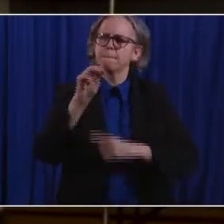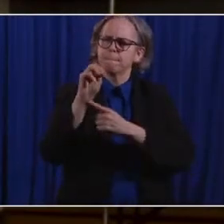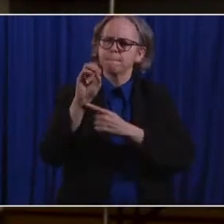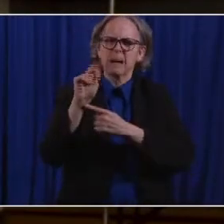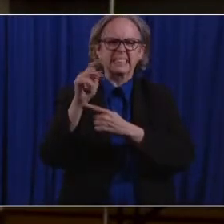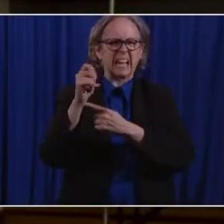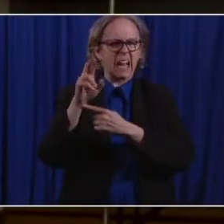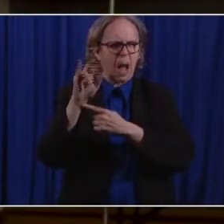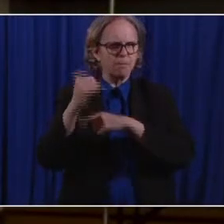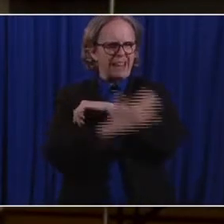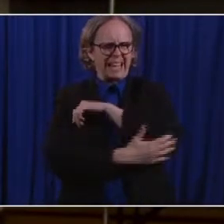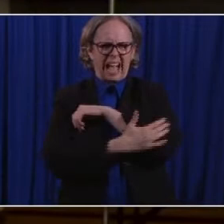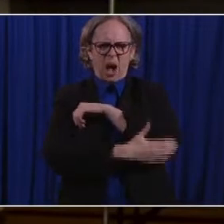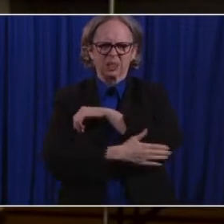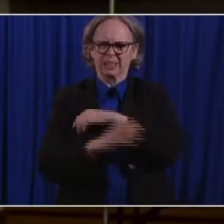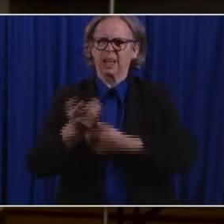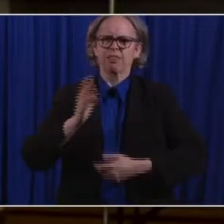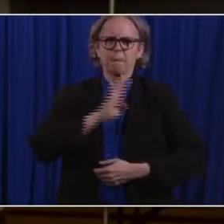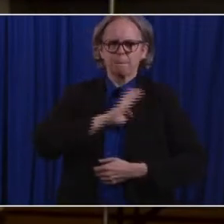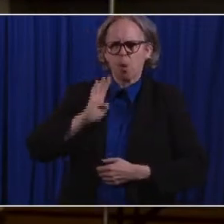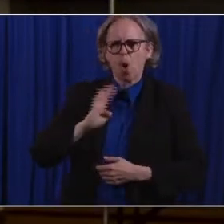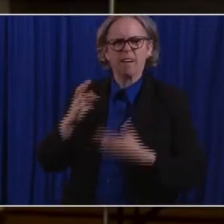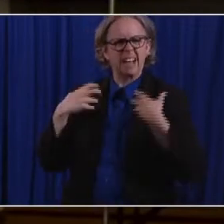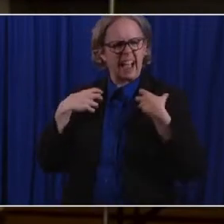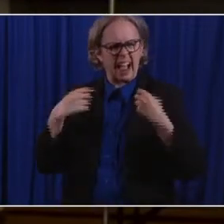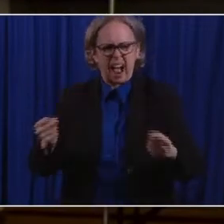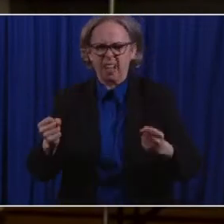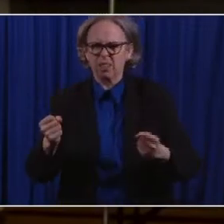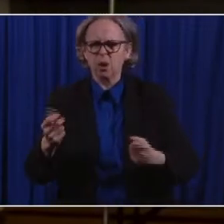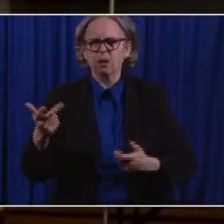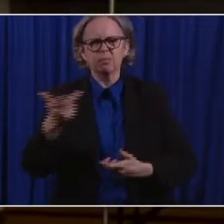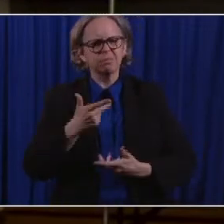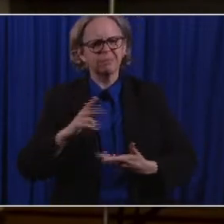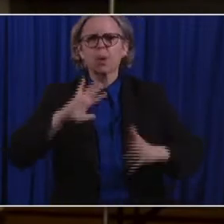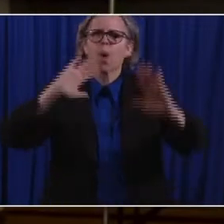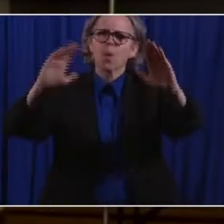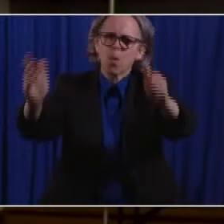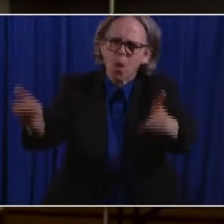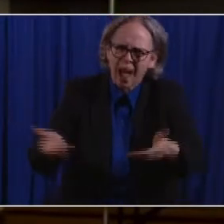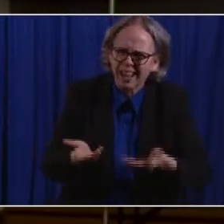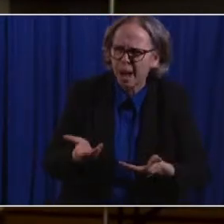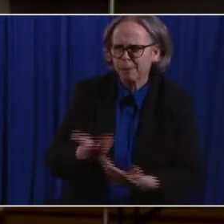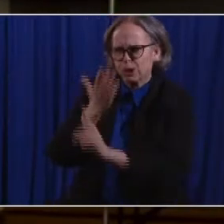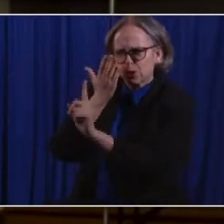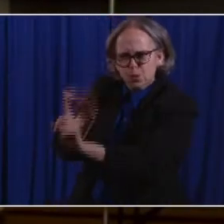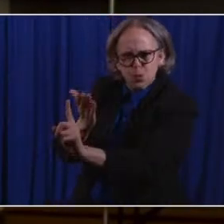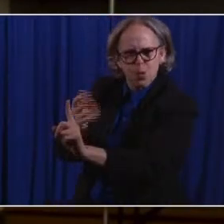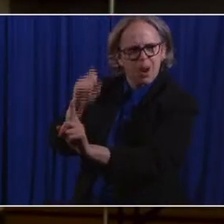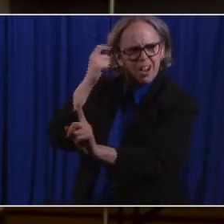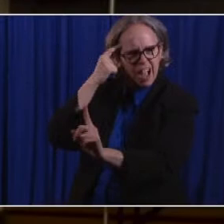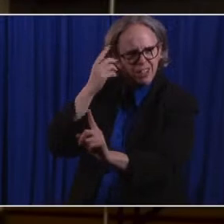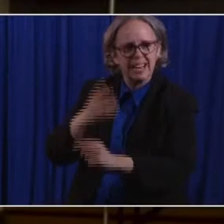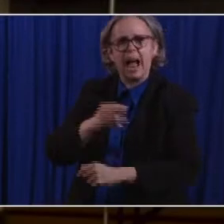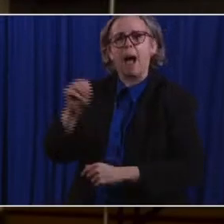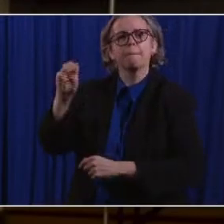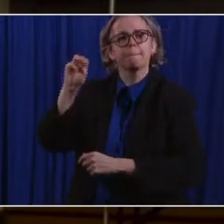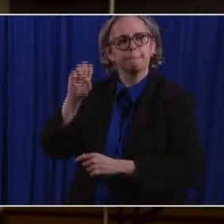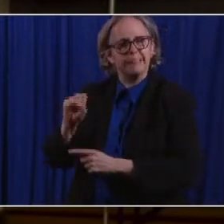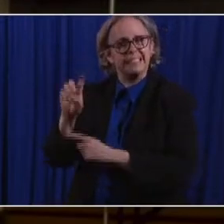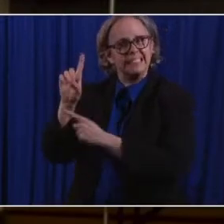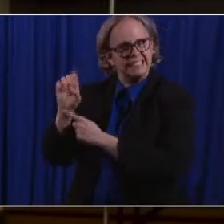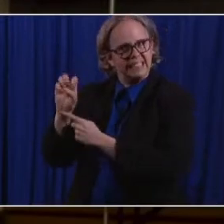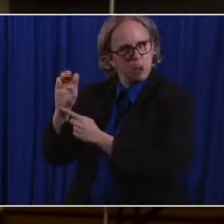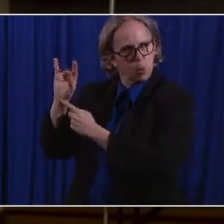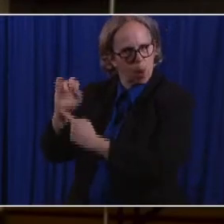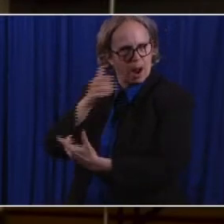our community partners, we want to extend a warm welcome to you, Mrs. DeWine, and your team. It means a lot